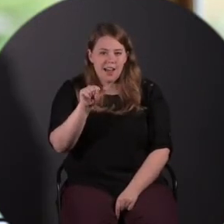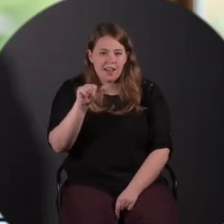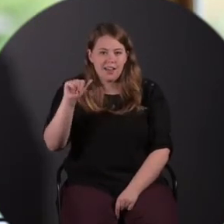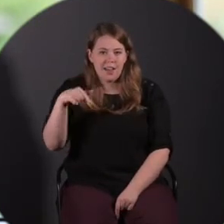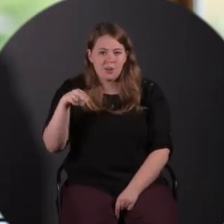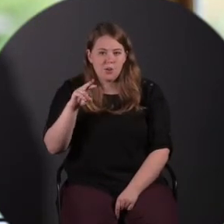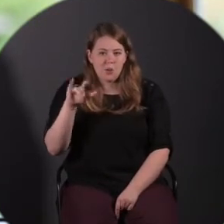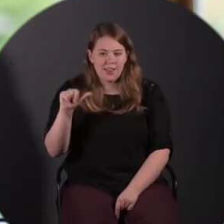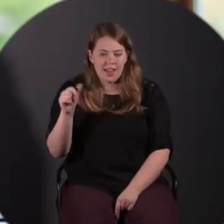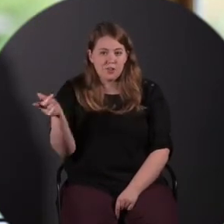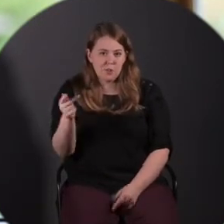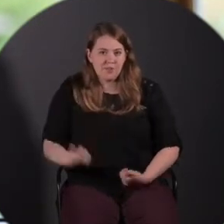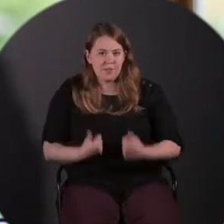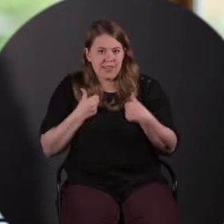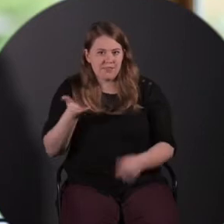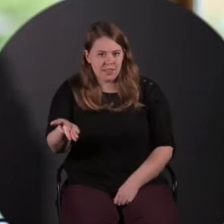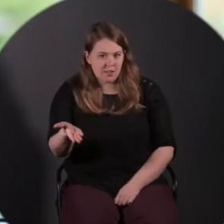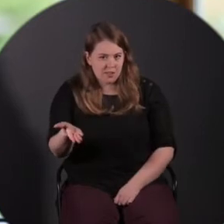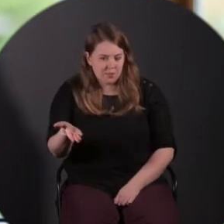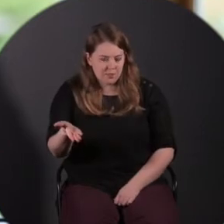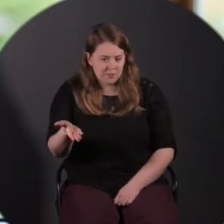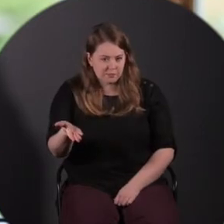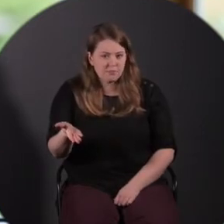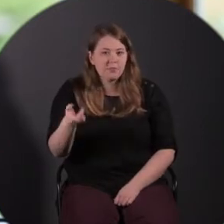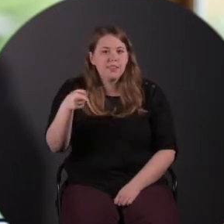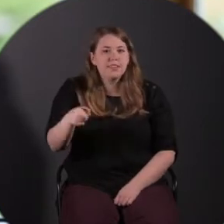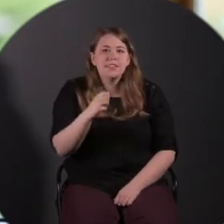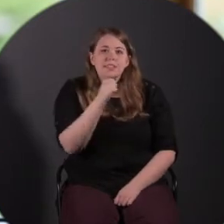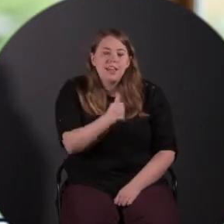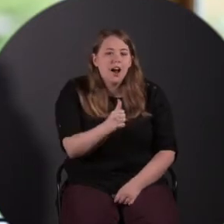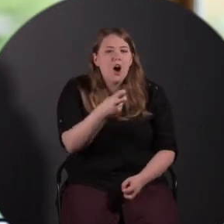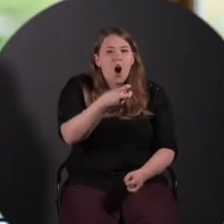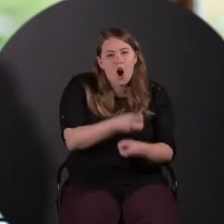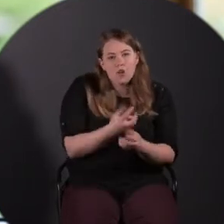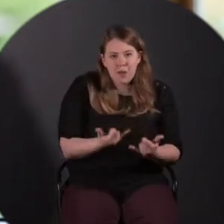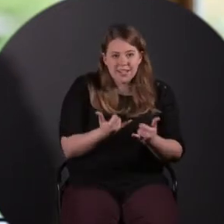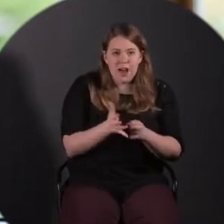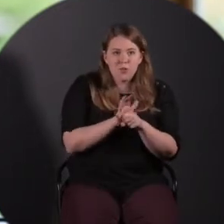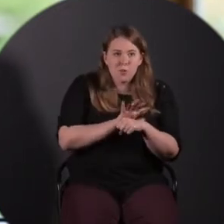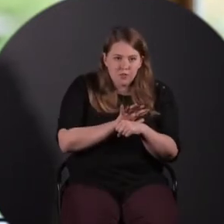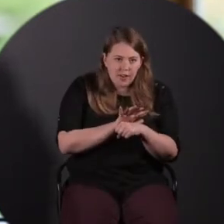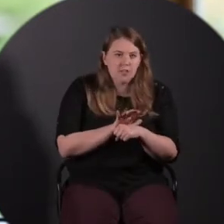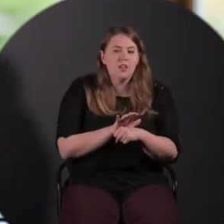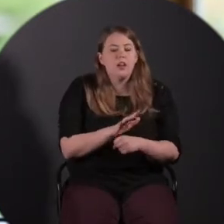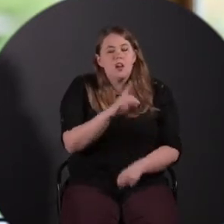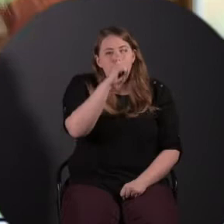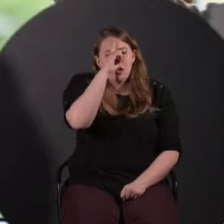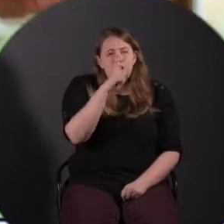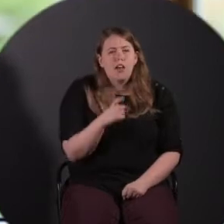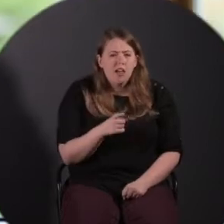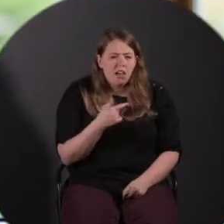buy a bottle of yeast to make the pizza dough that you want. This isn't hardship because you're having a tough time balancing teaching your